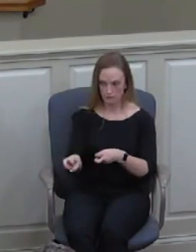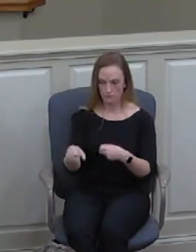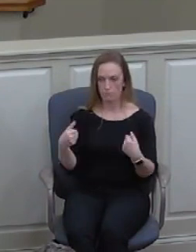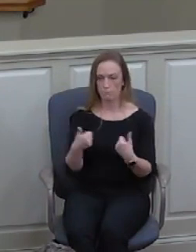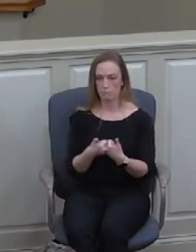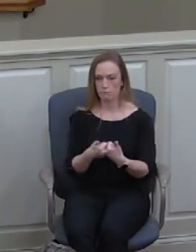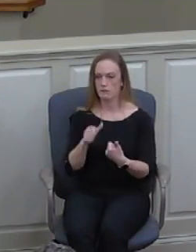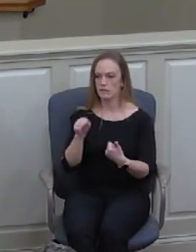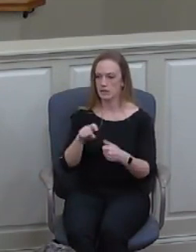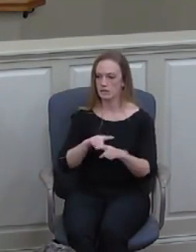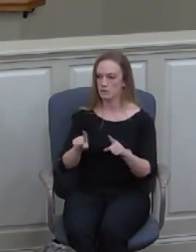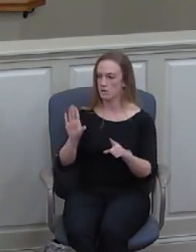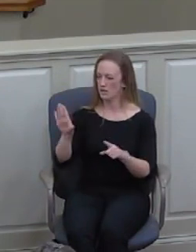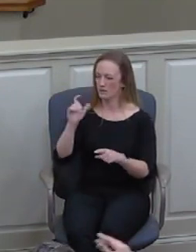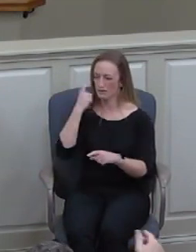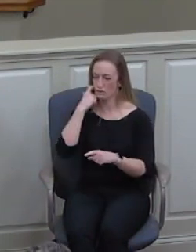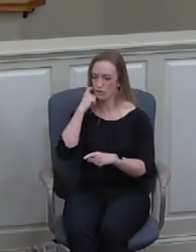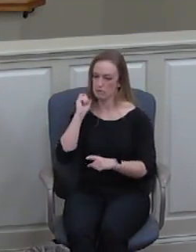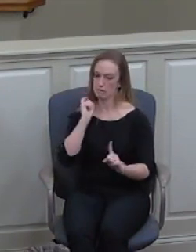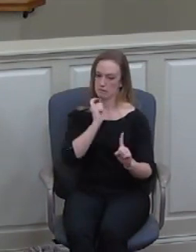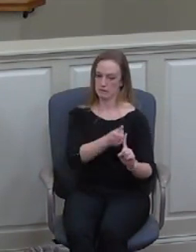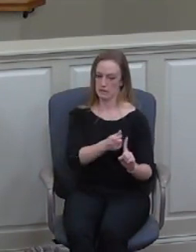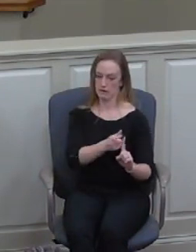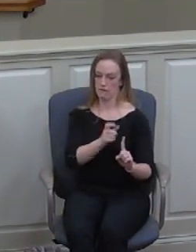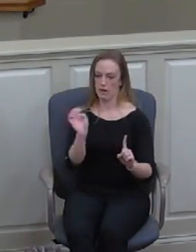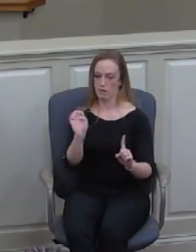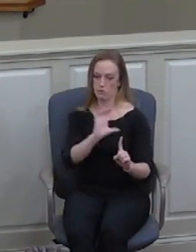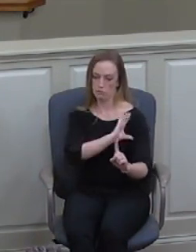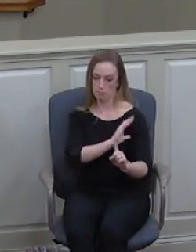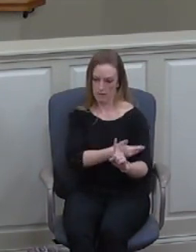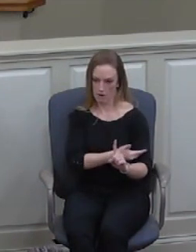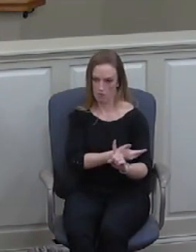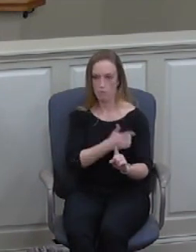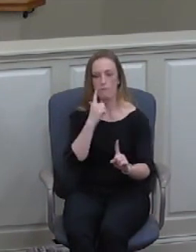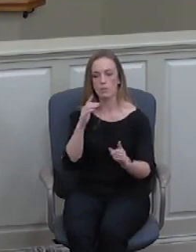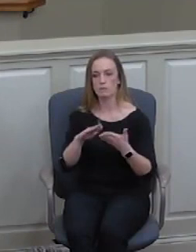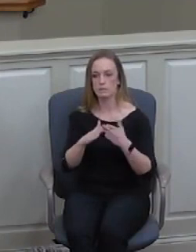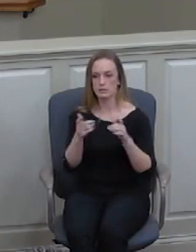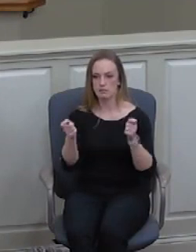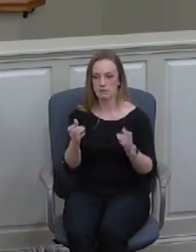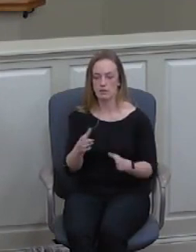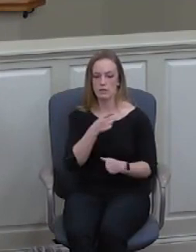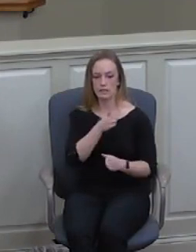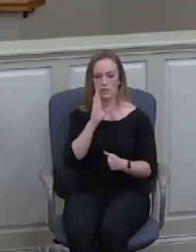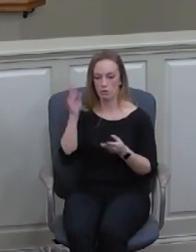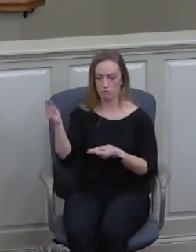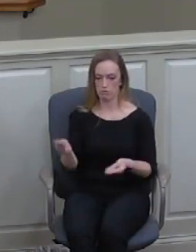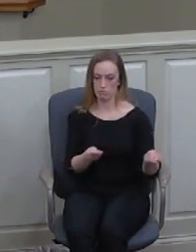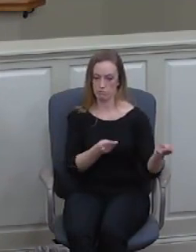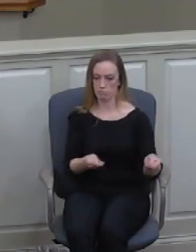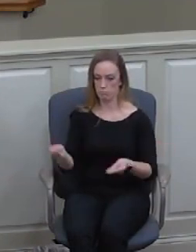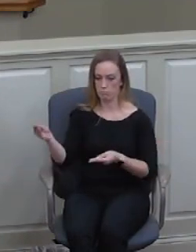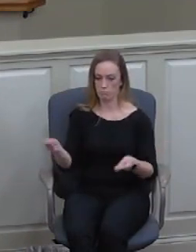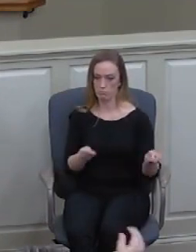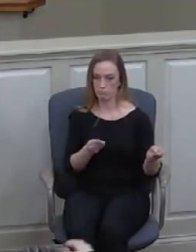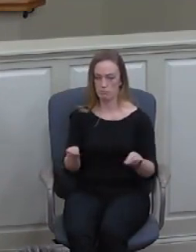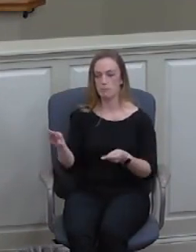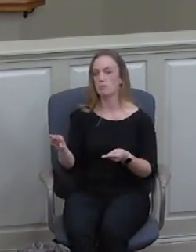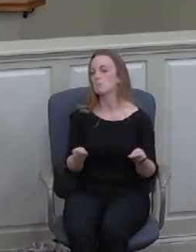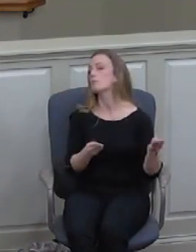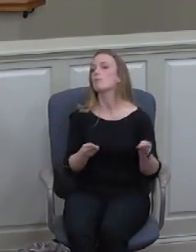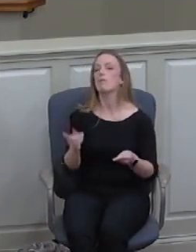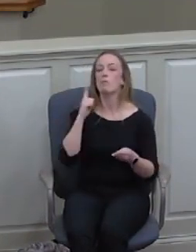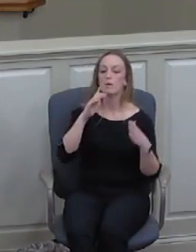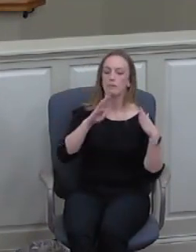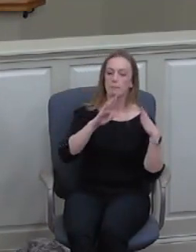emergency powers conferred upon the city manager, he will be the conduit of communication to business and the community. And